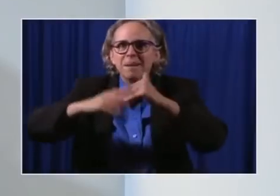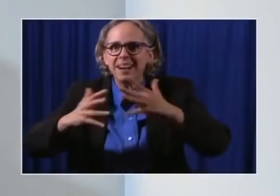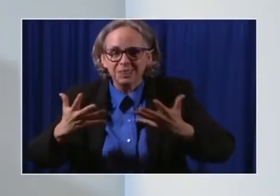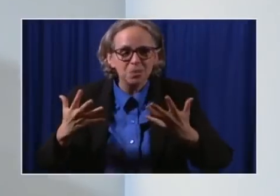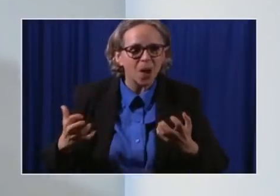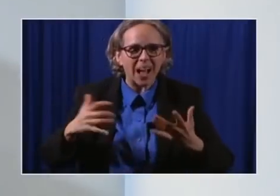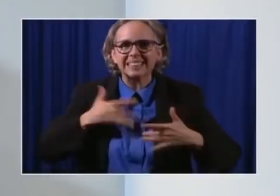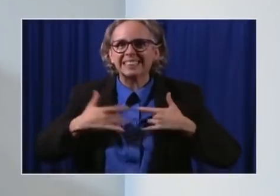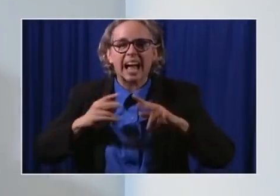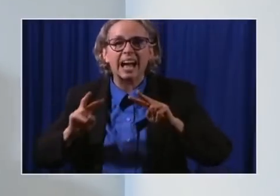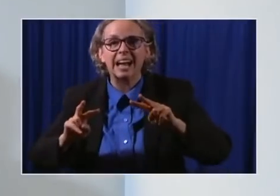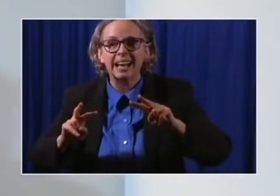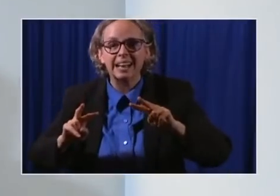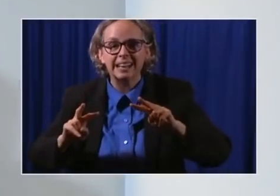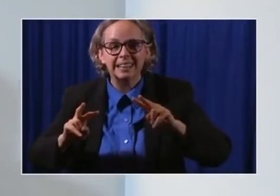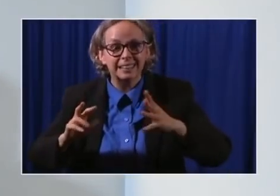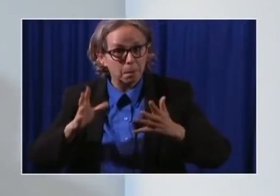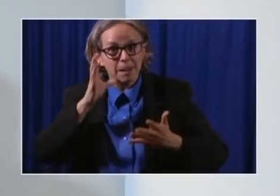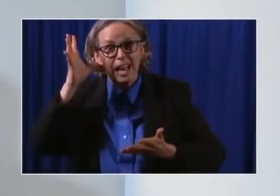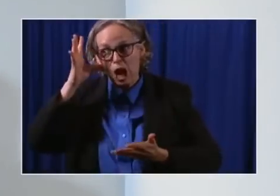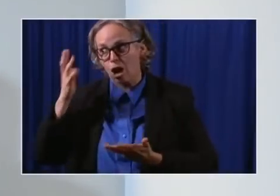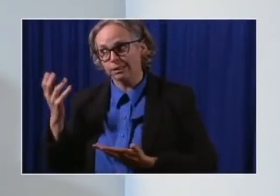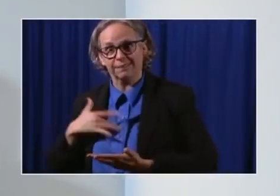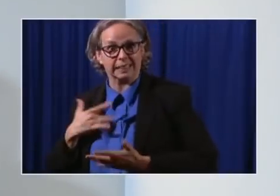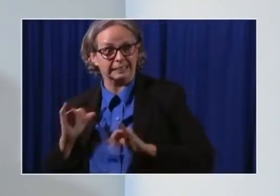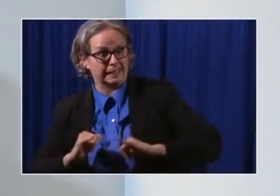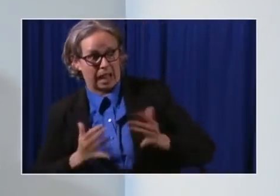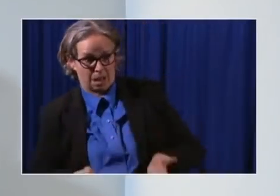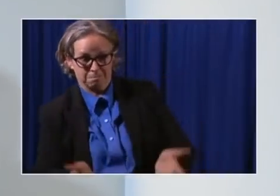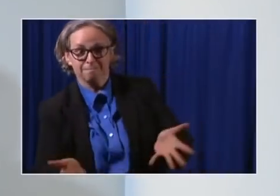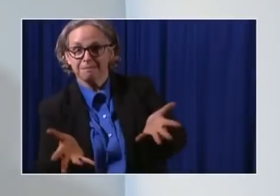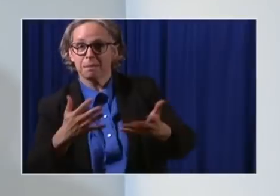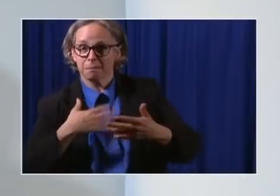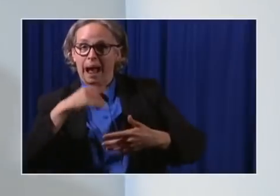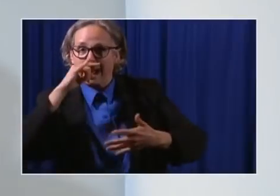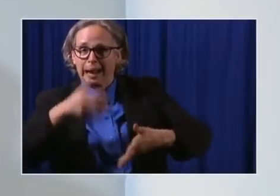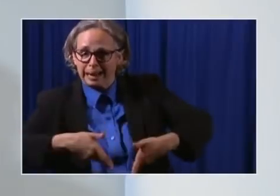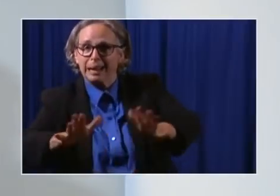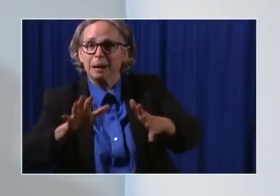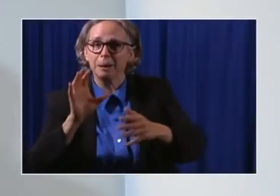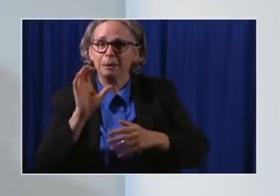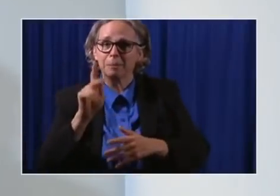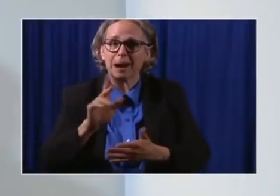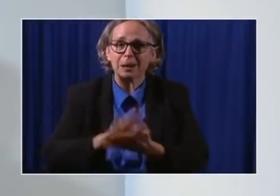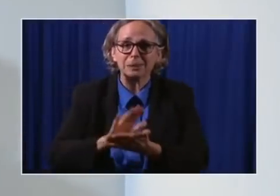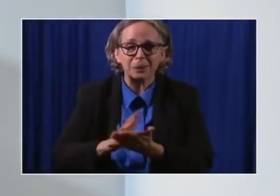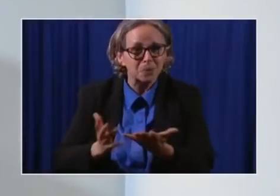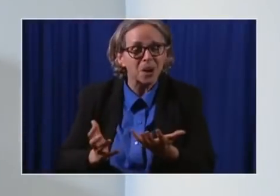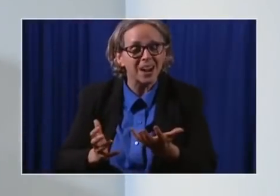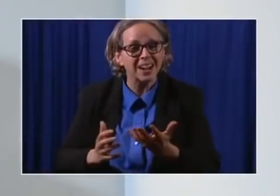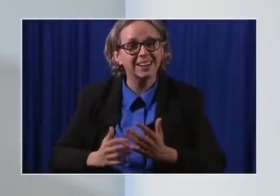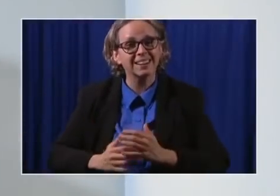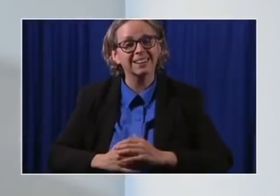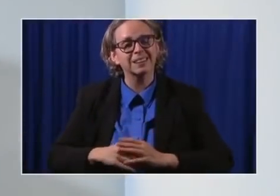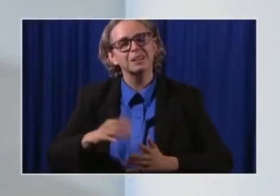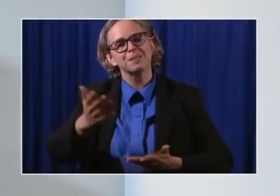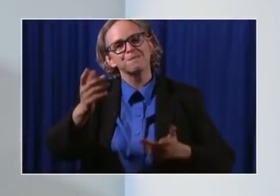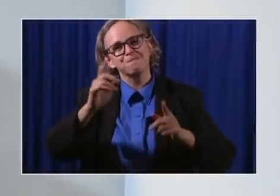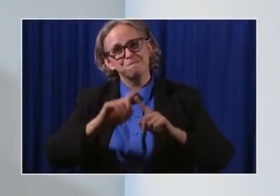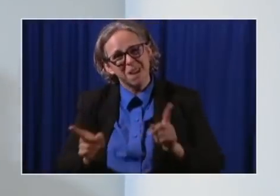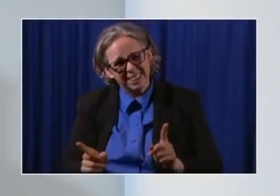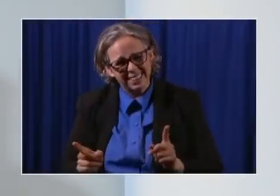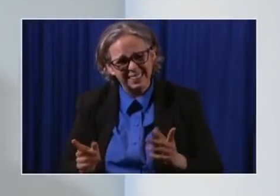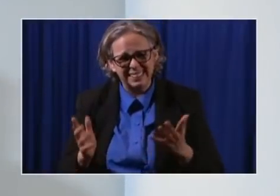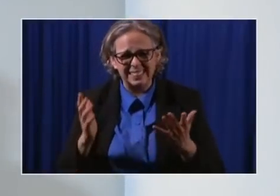the state, and especially parents, are looking forward to that as well. But we also know that there are some children who,